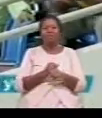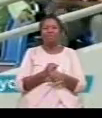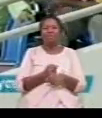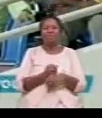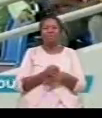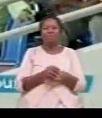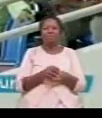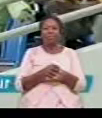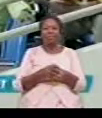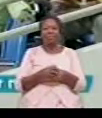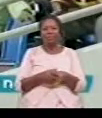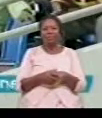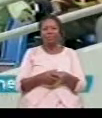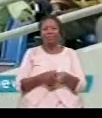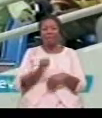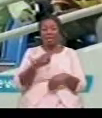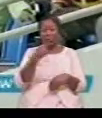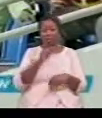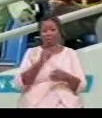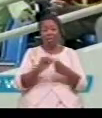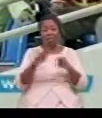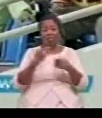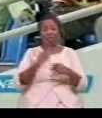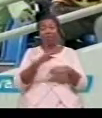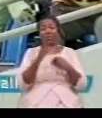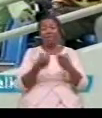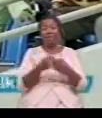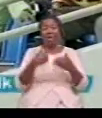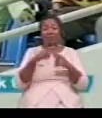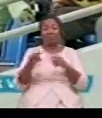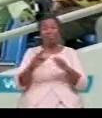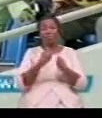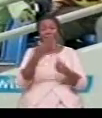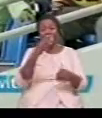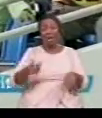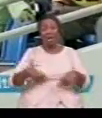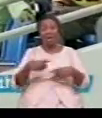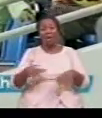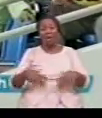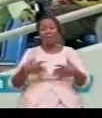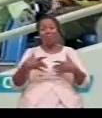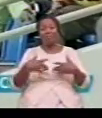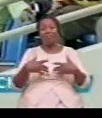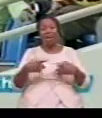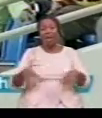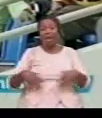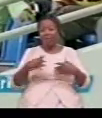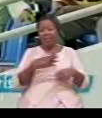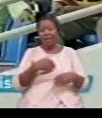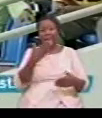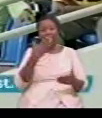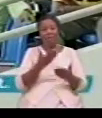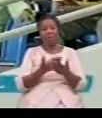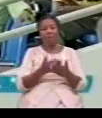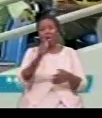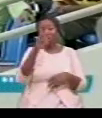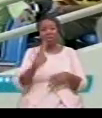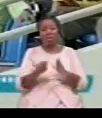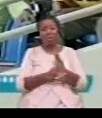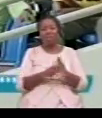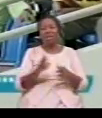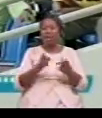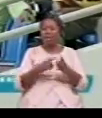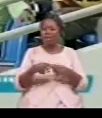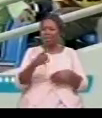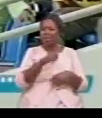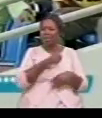us all things that pertain to life and godliness. The servant of the Lord is loaded. Mightily, strongly, heavily